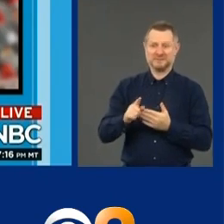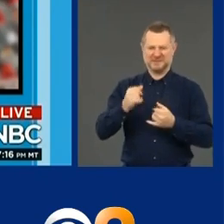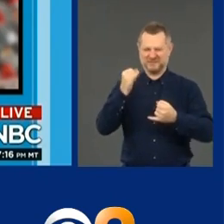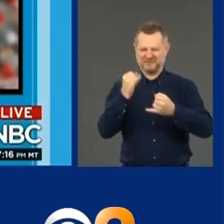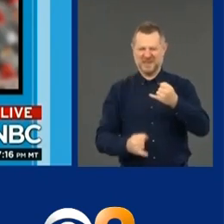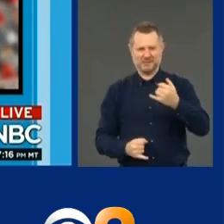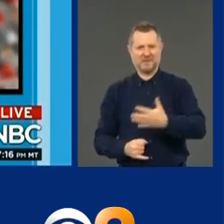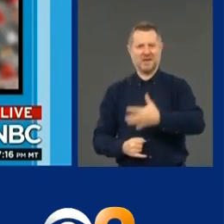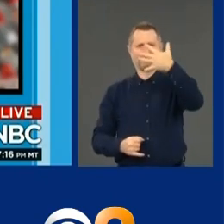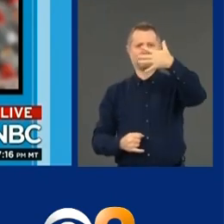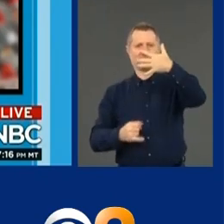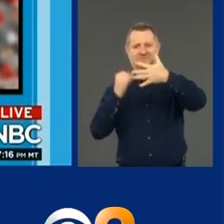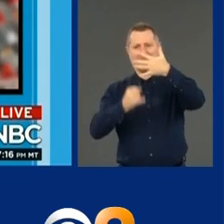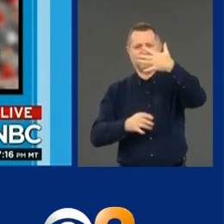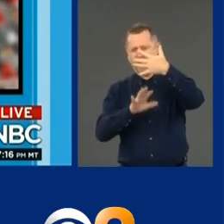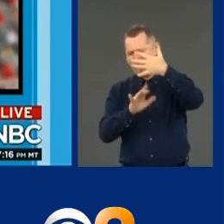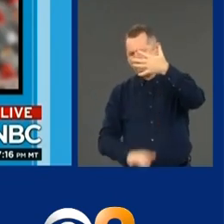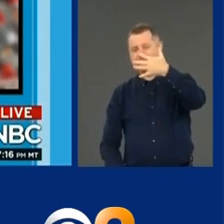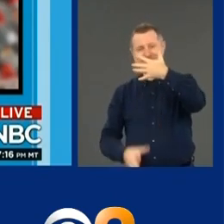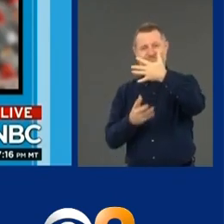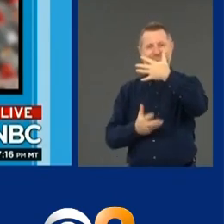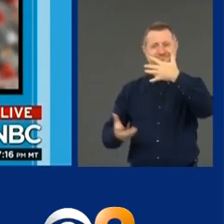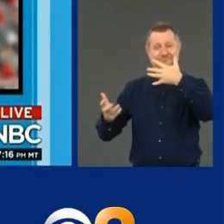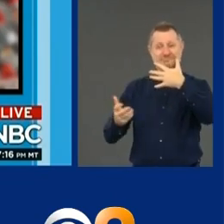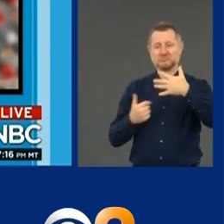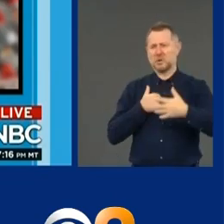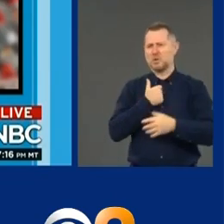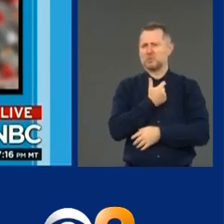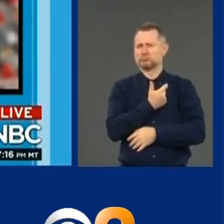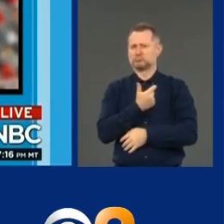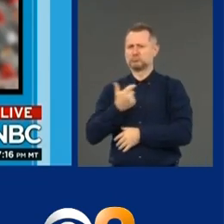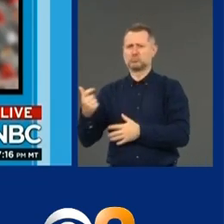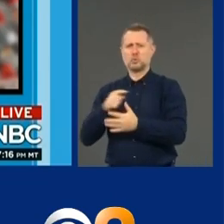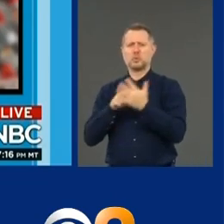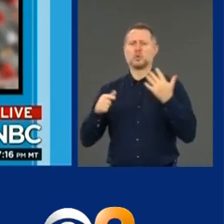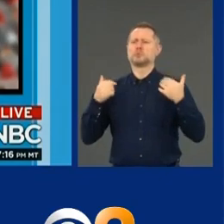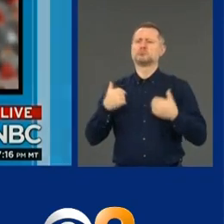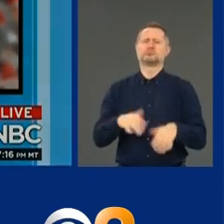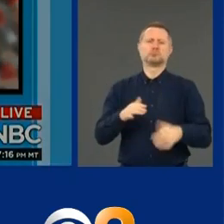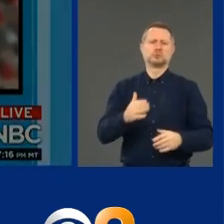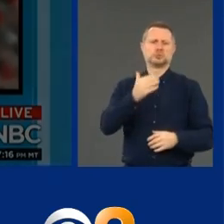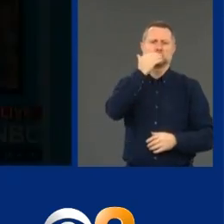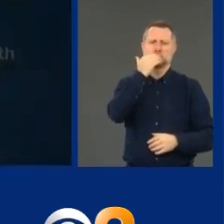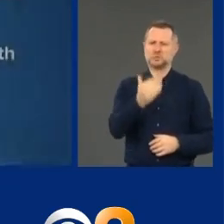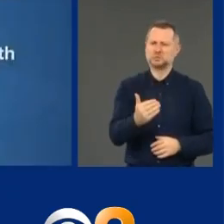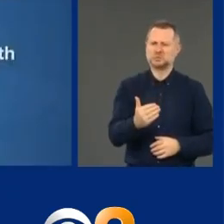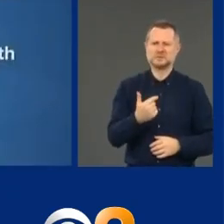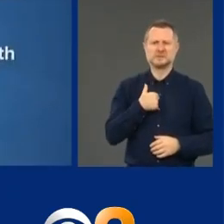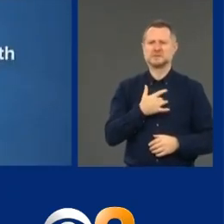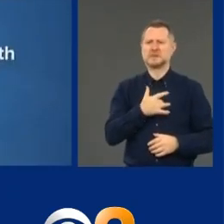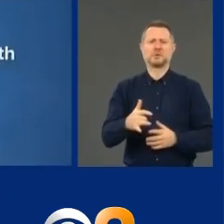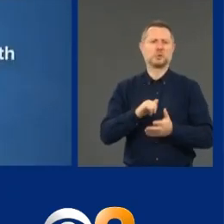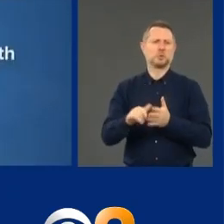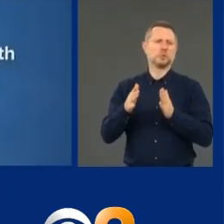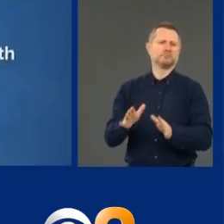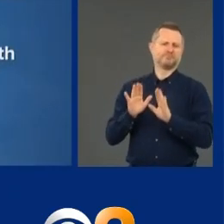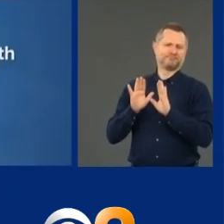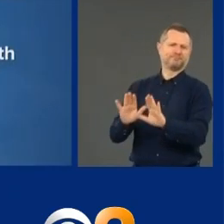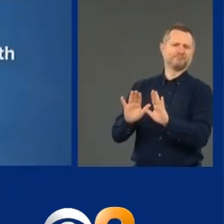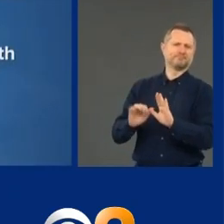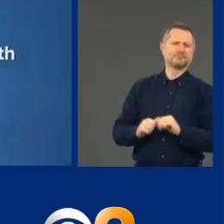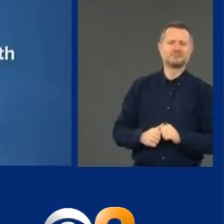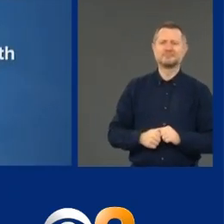best ones according to the state. And they're really good. They're also really, really, really New York. Now, that